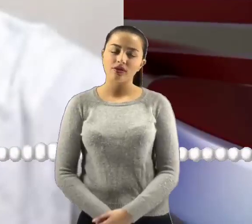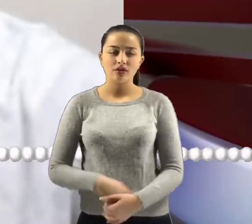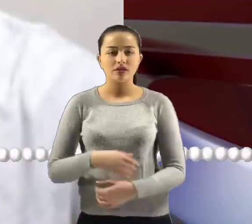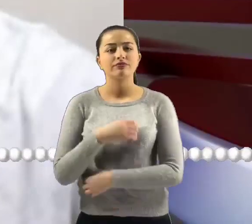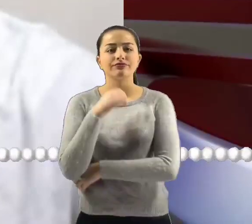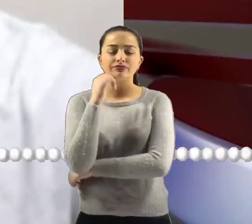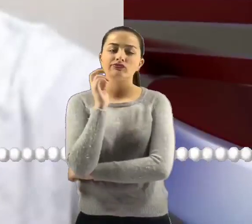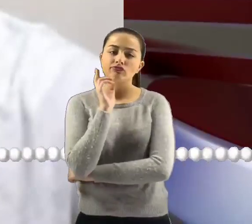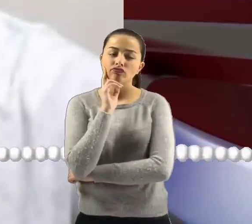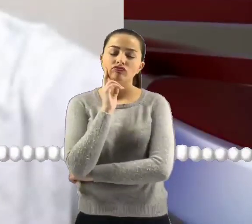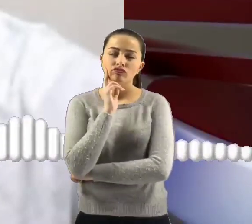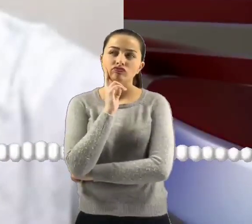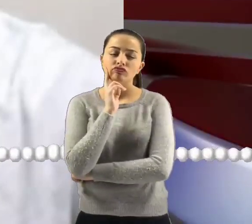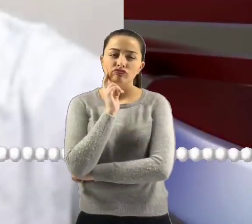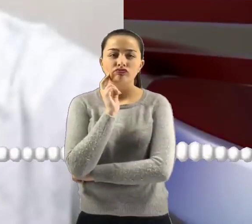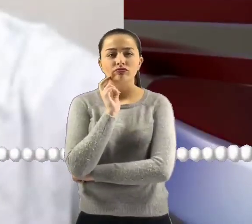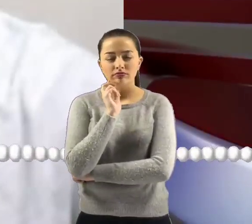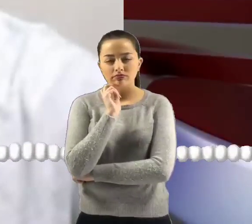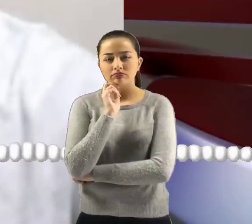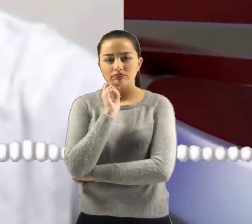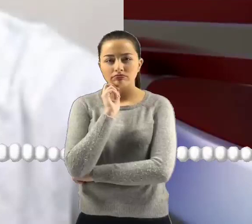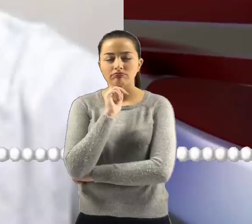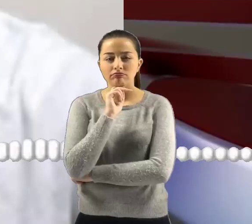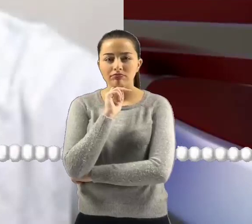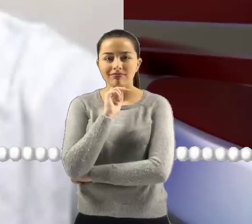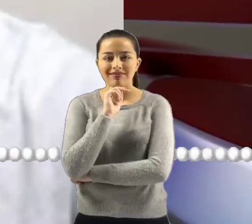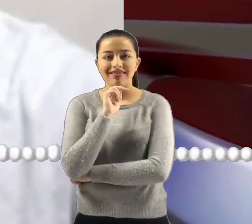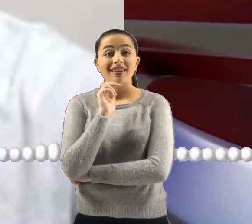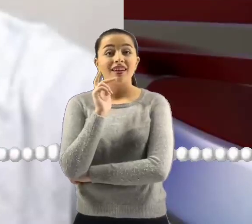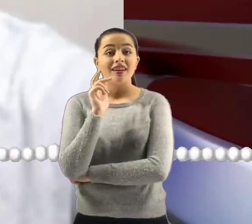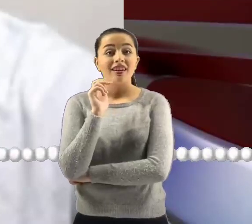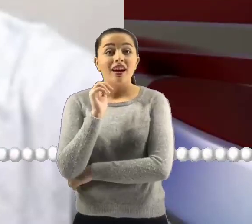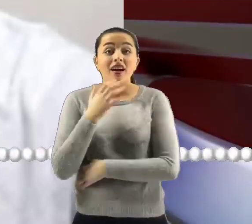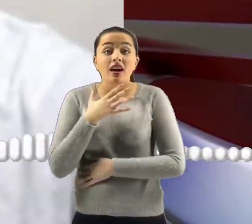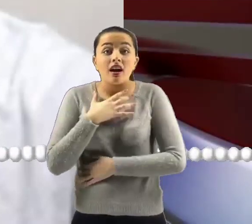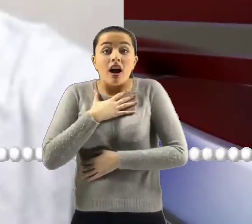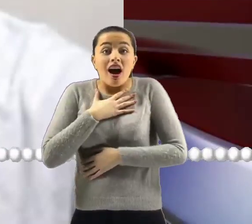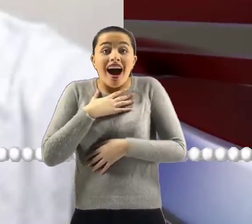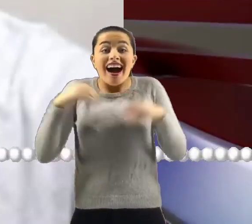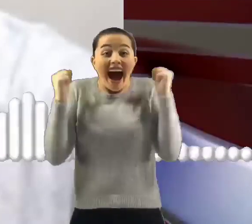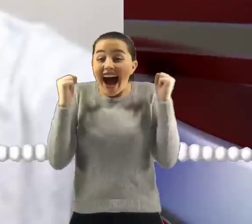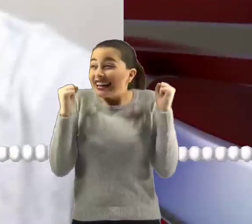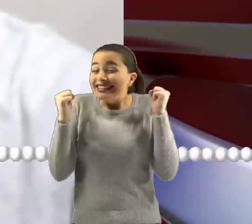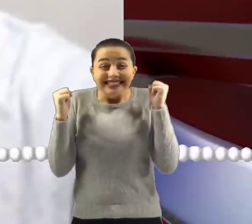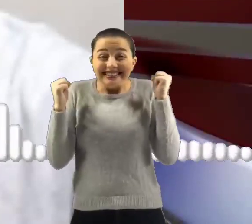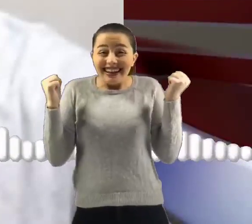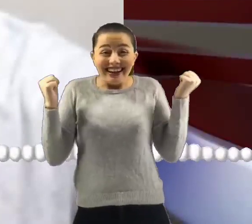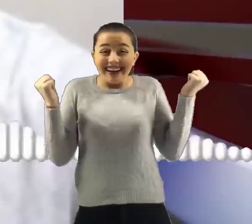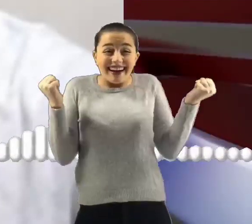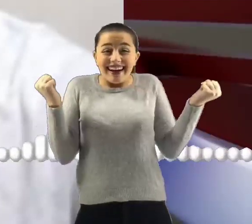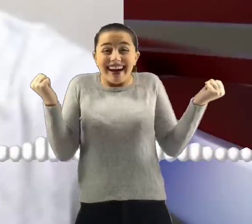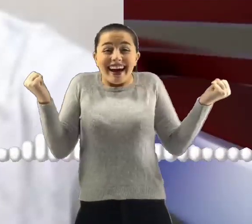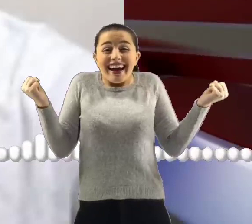Mụ na ofu onye be anyị mere agụmenti taa, anyị gbasịrị okwu. O wee na-asị m na anyị